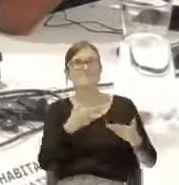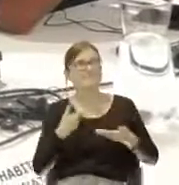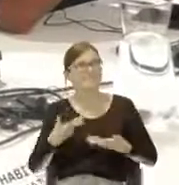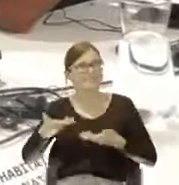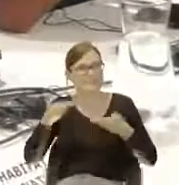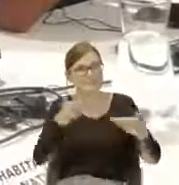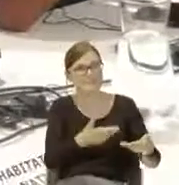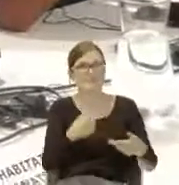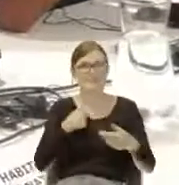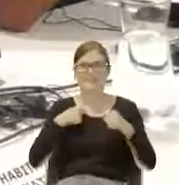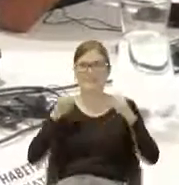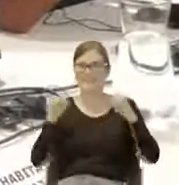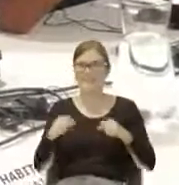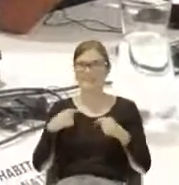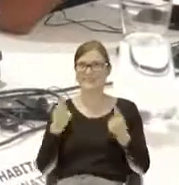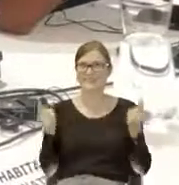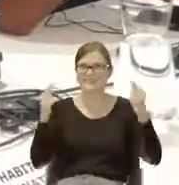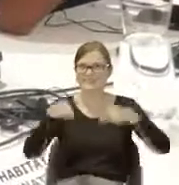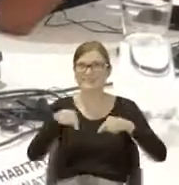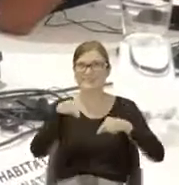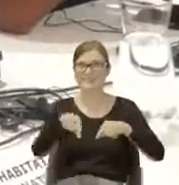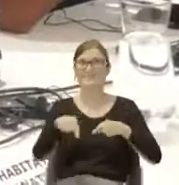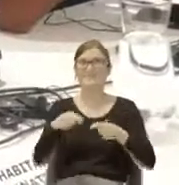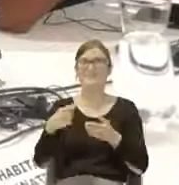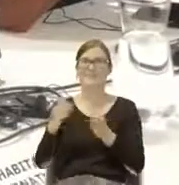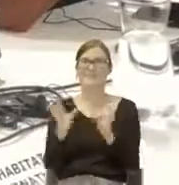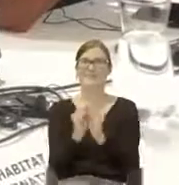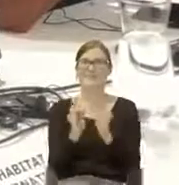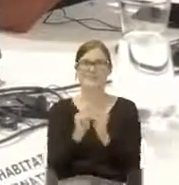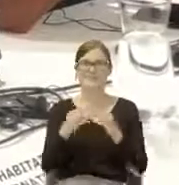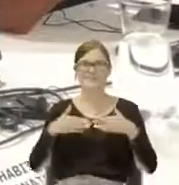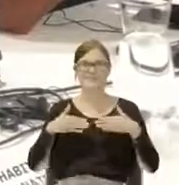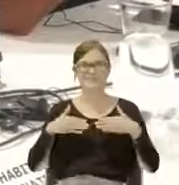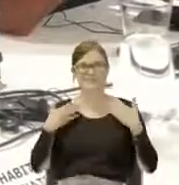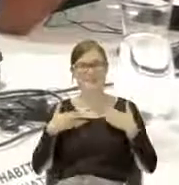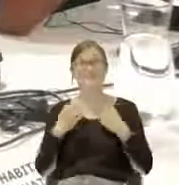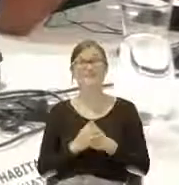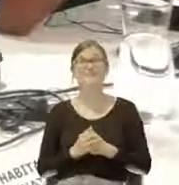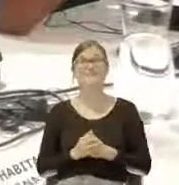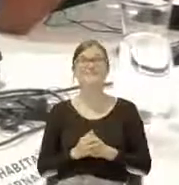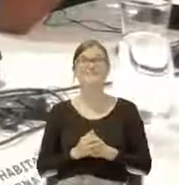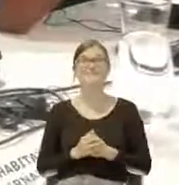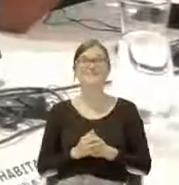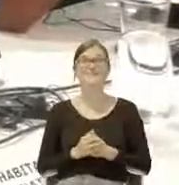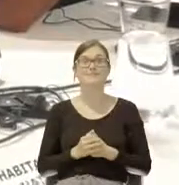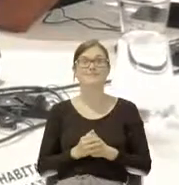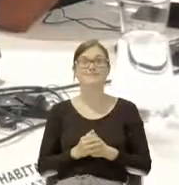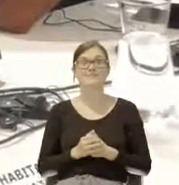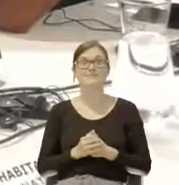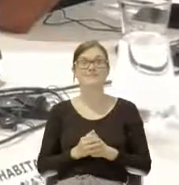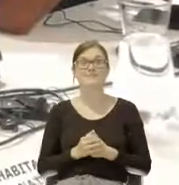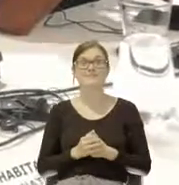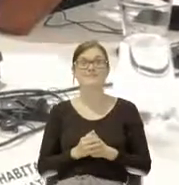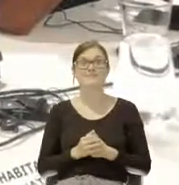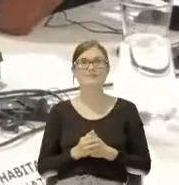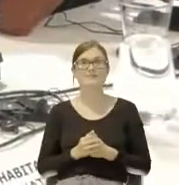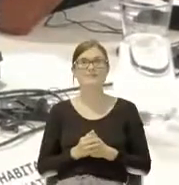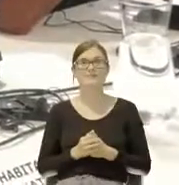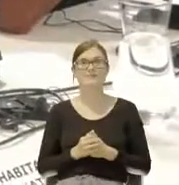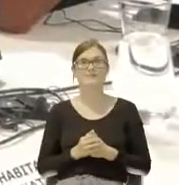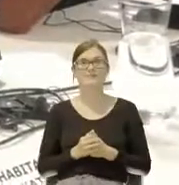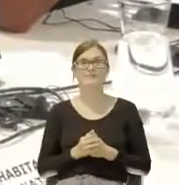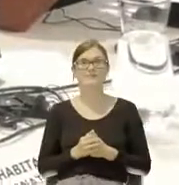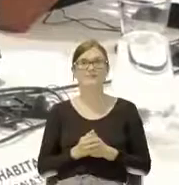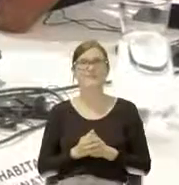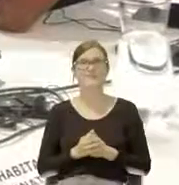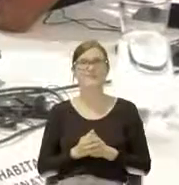all, I want to, in speaking on behalf of Habitat International Coalition, but also